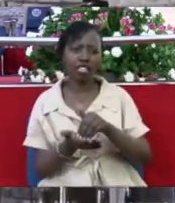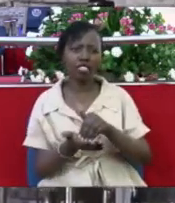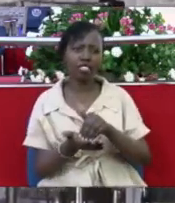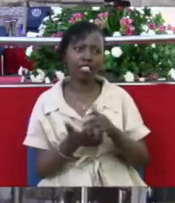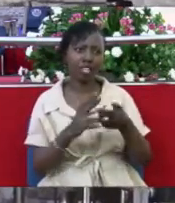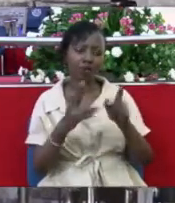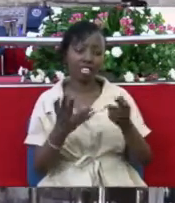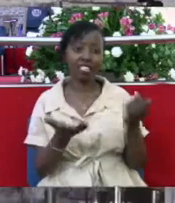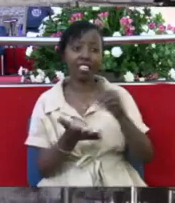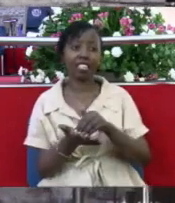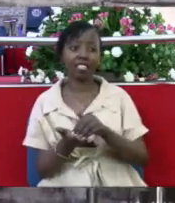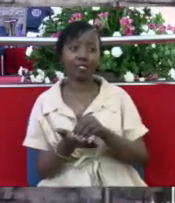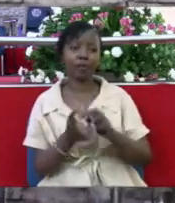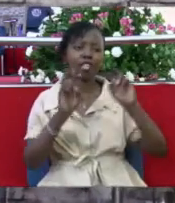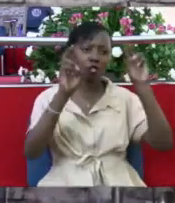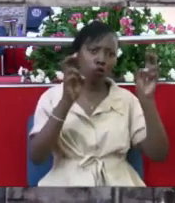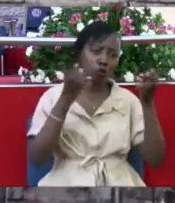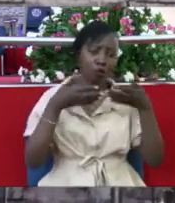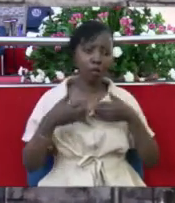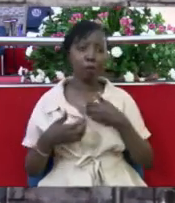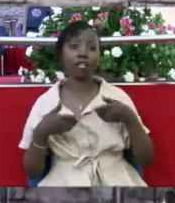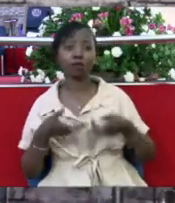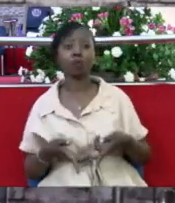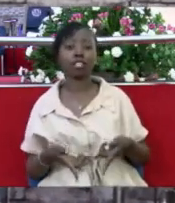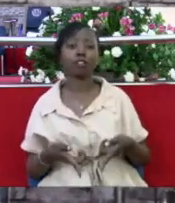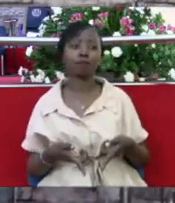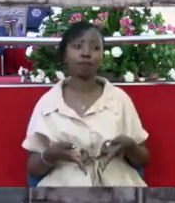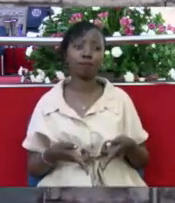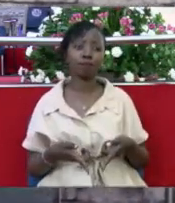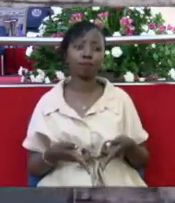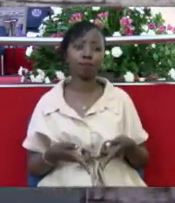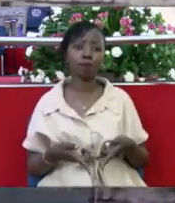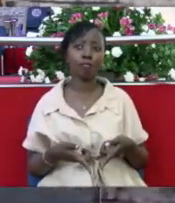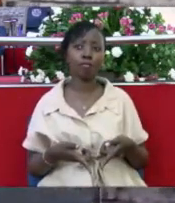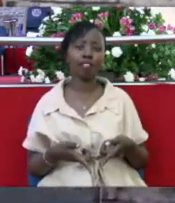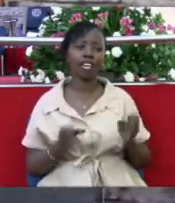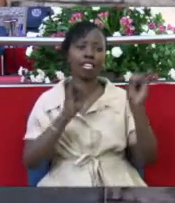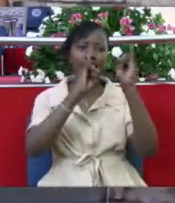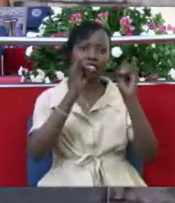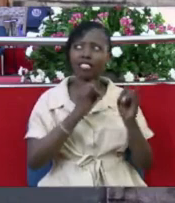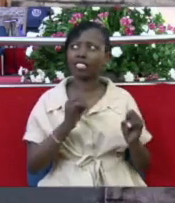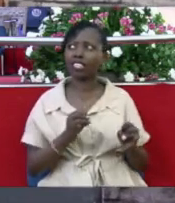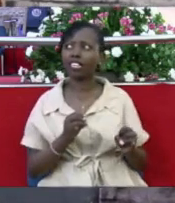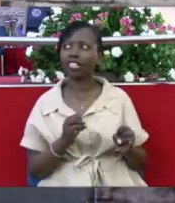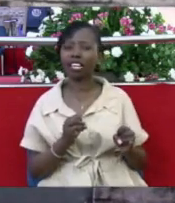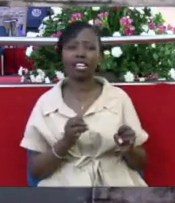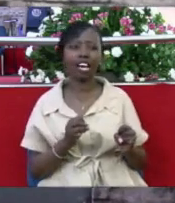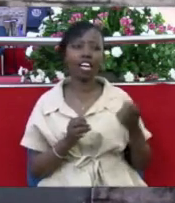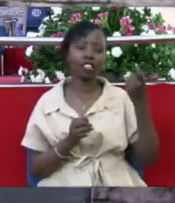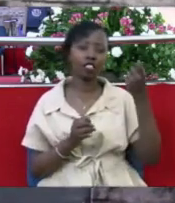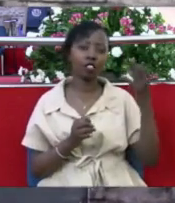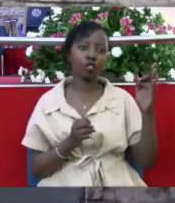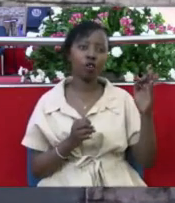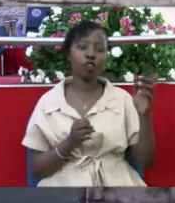today, mada yangu leo, is the art of restarting the relationship. Jinsi